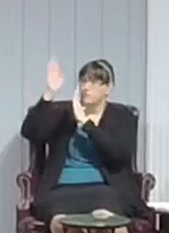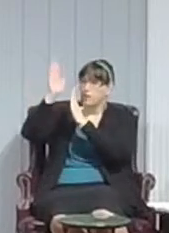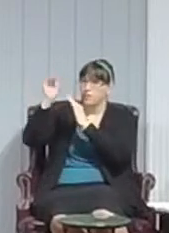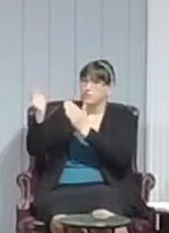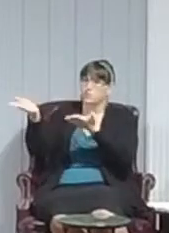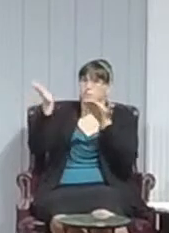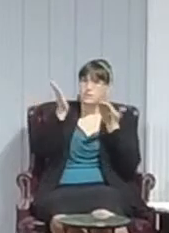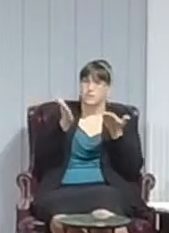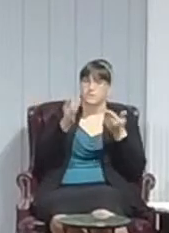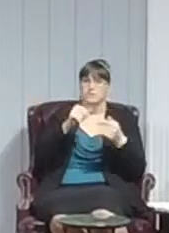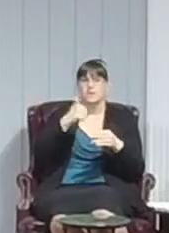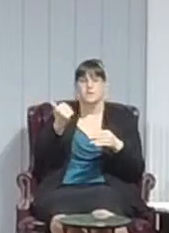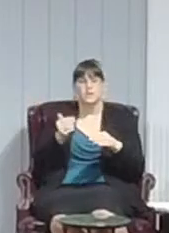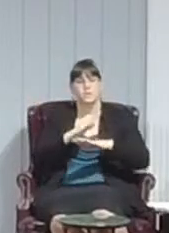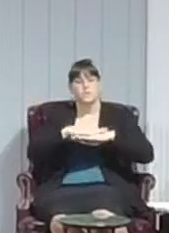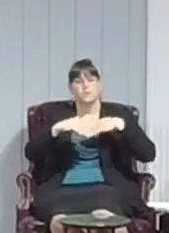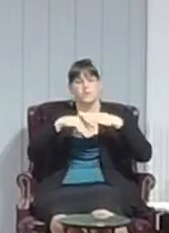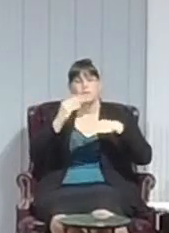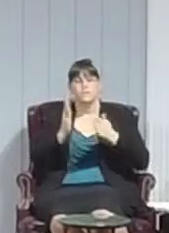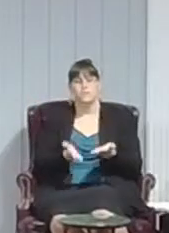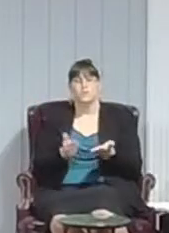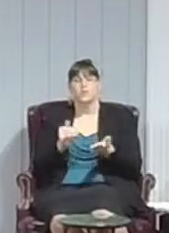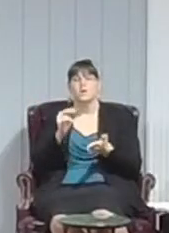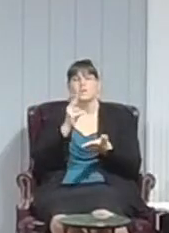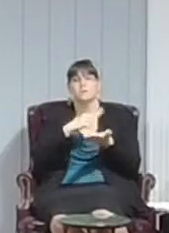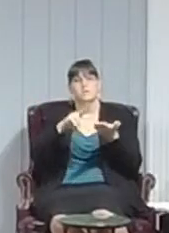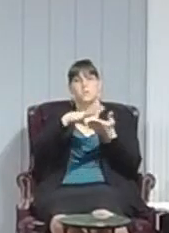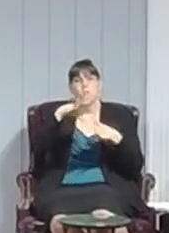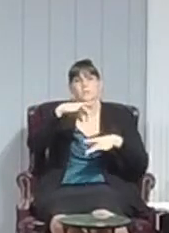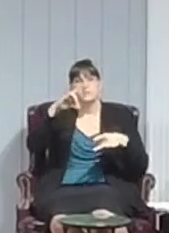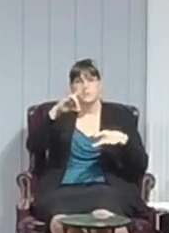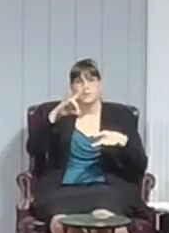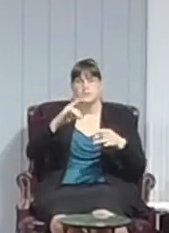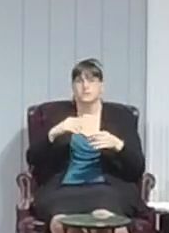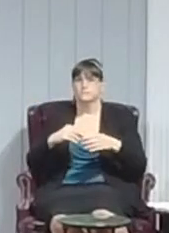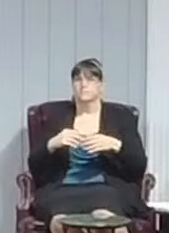another comforter. And we know that comforter be the Holy Spirit of God.